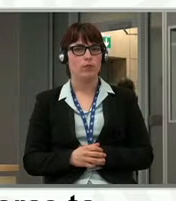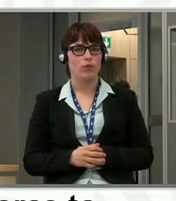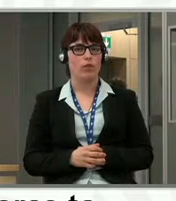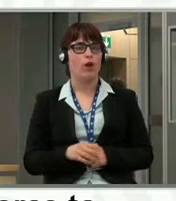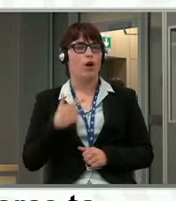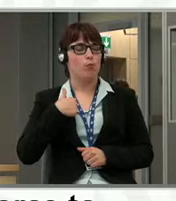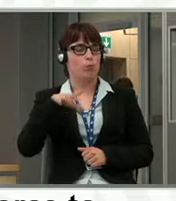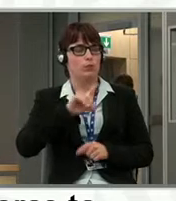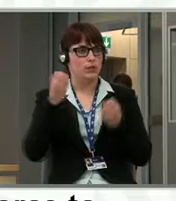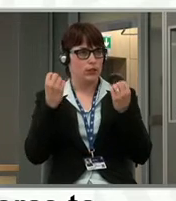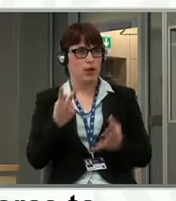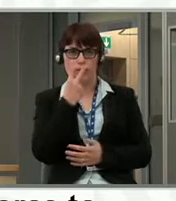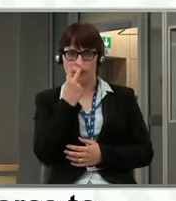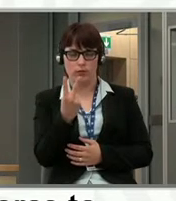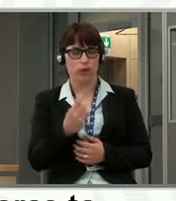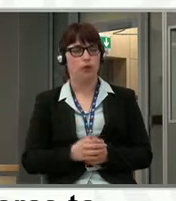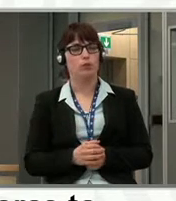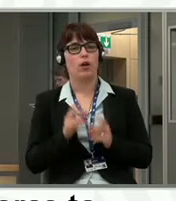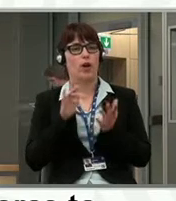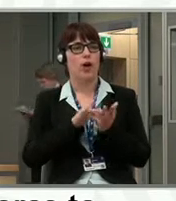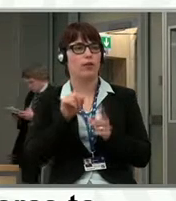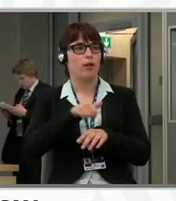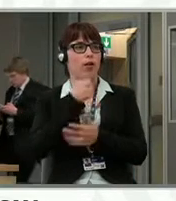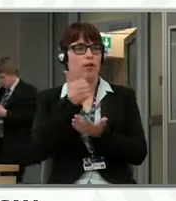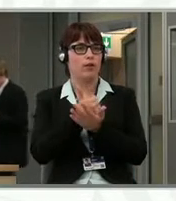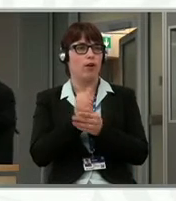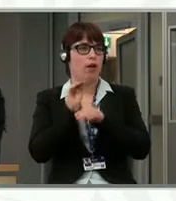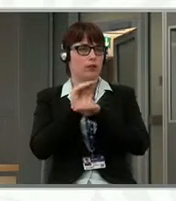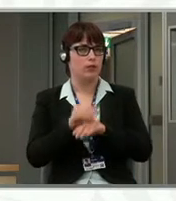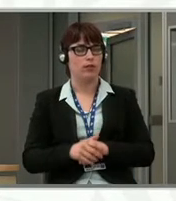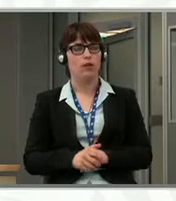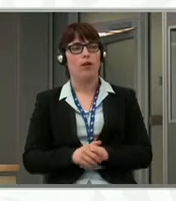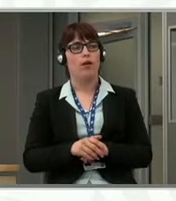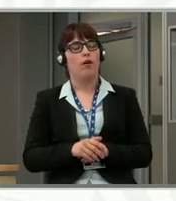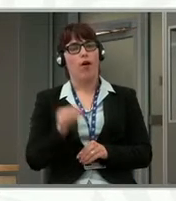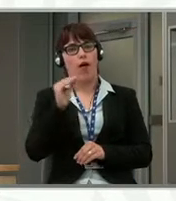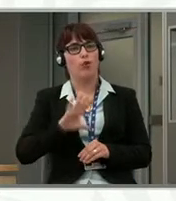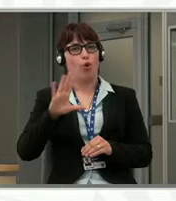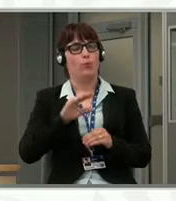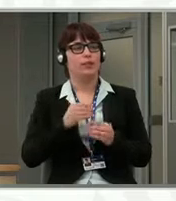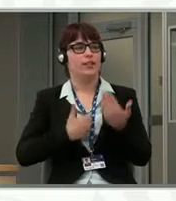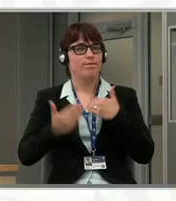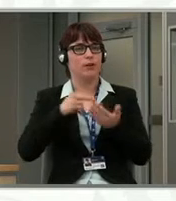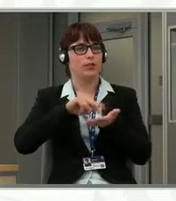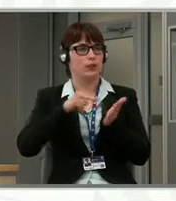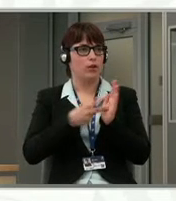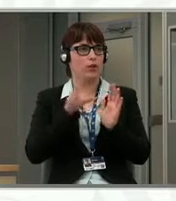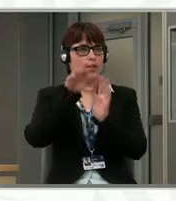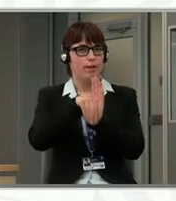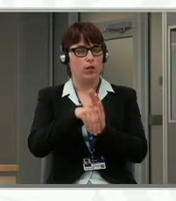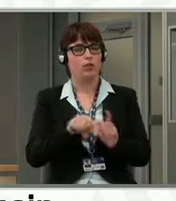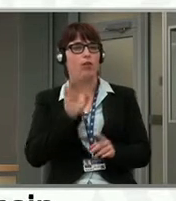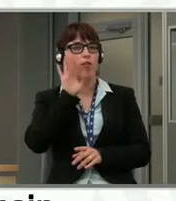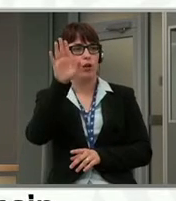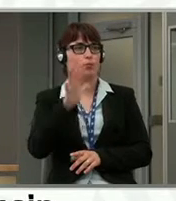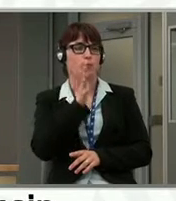home with a new determination. We have a clear vision on what the main things